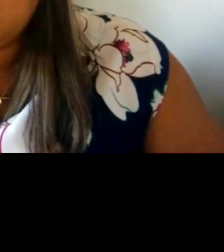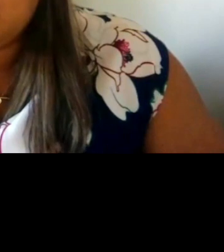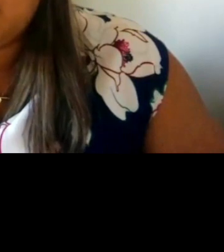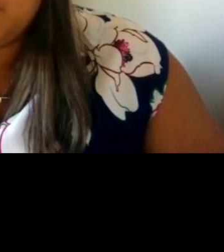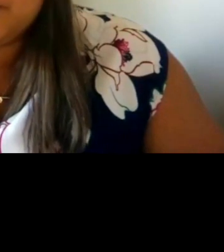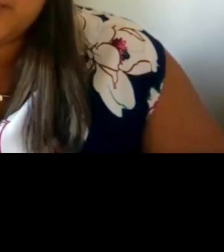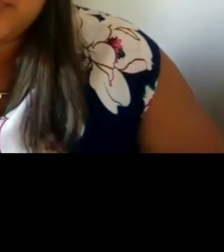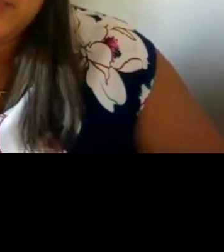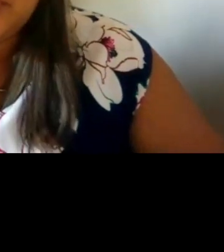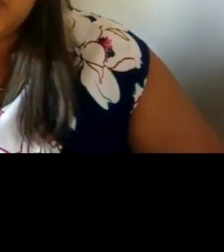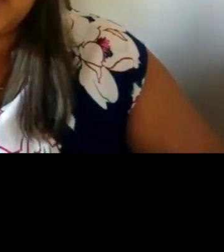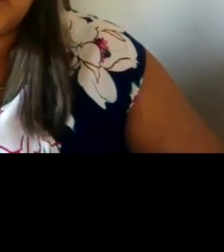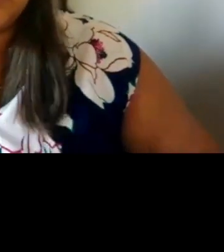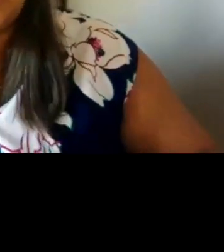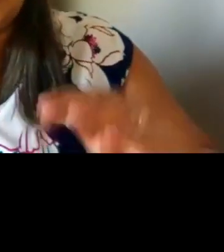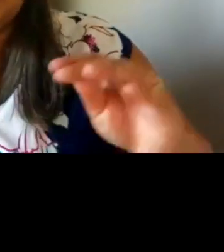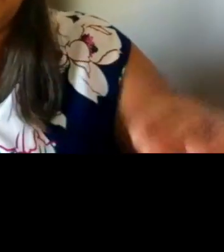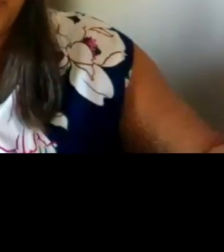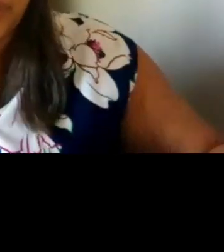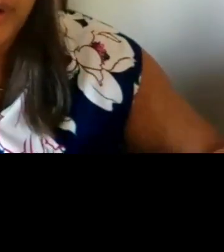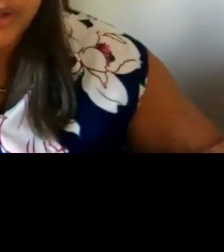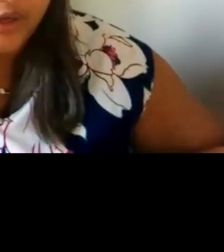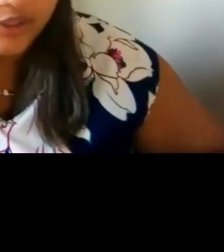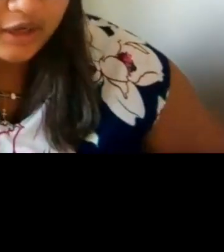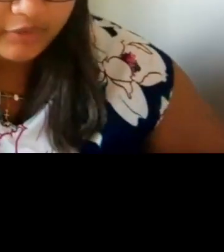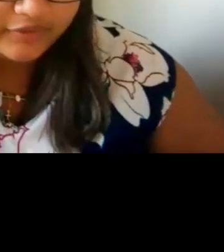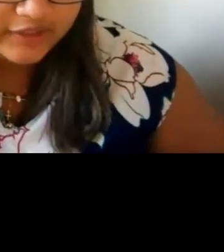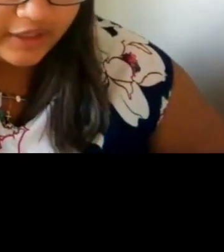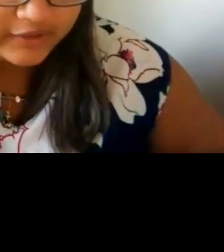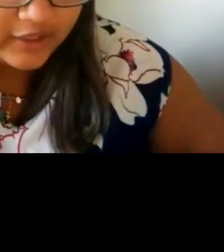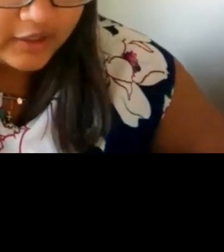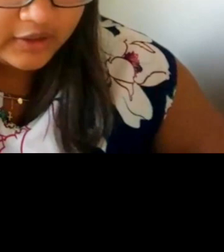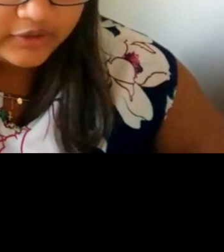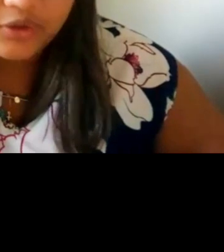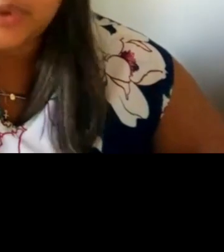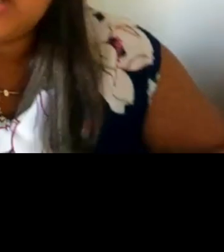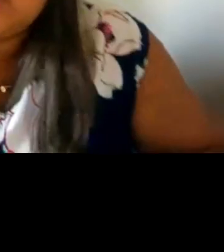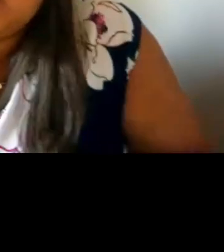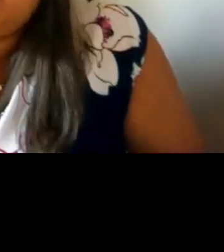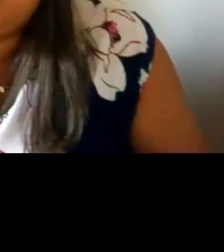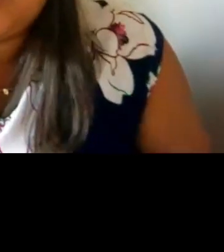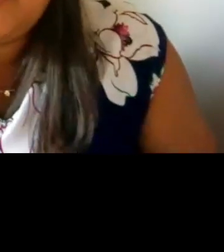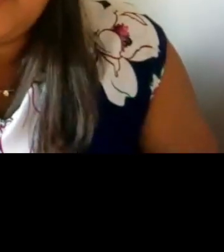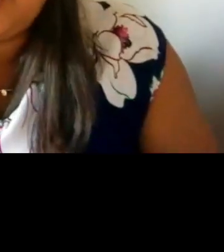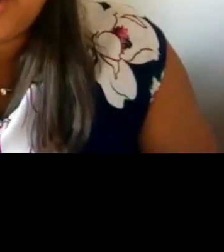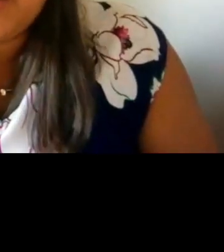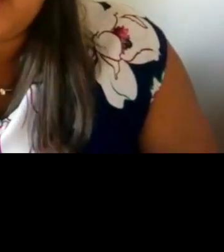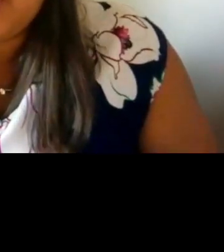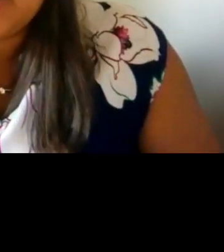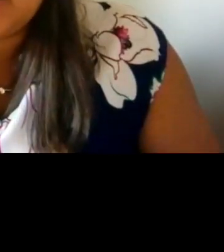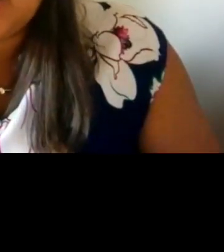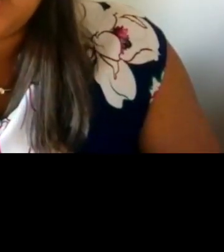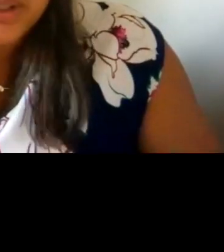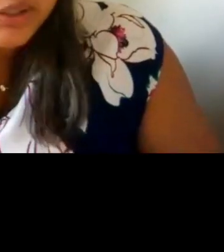again and discuss coding further in our next couple of slides. So we're going to take a brief break